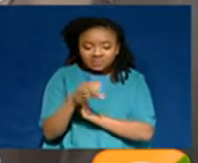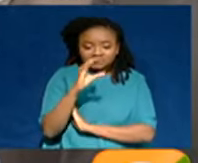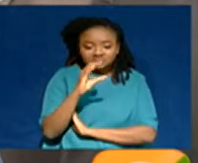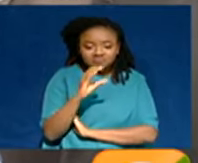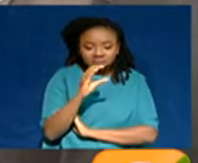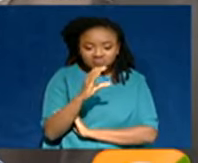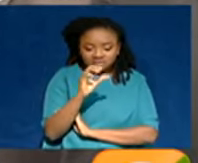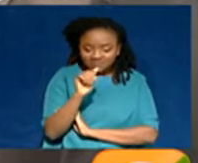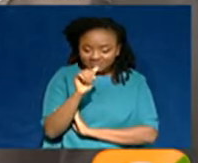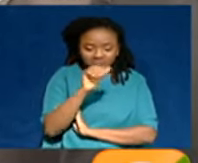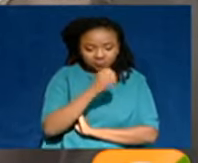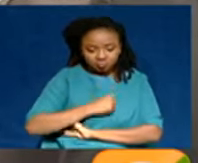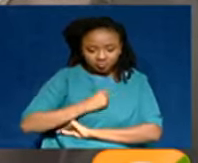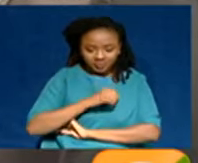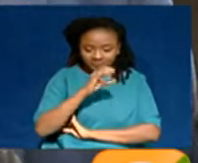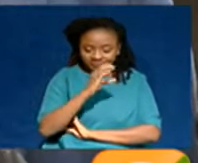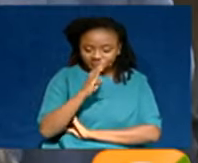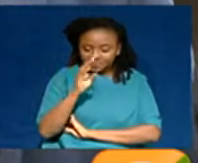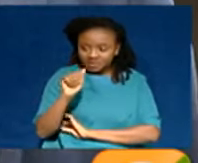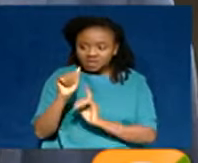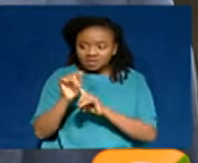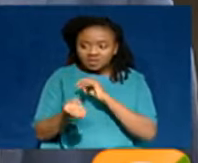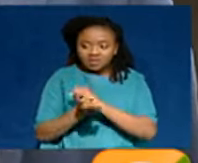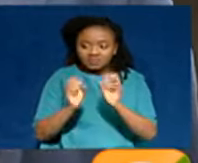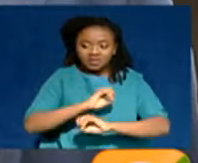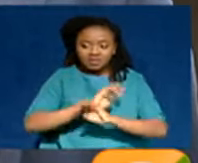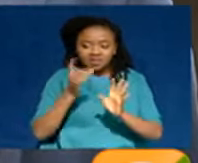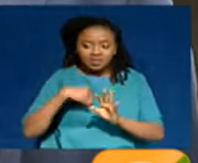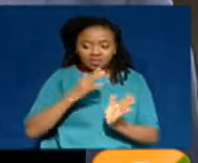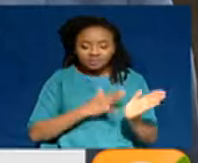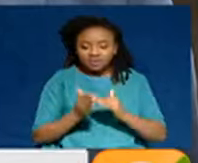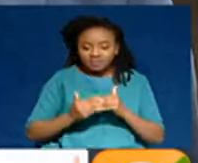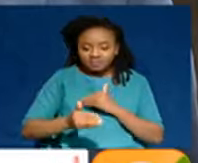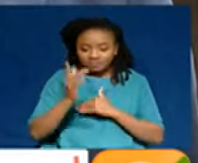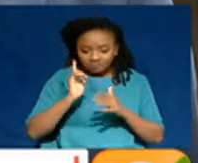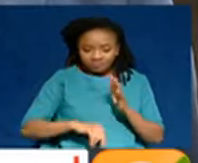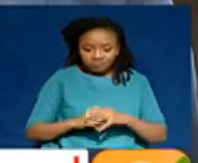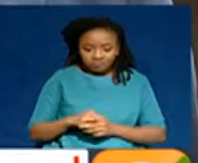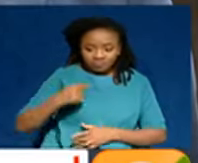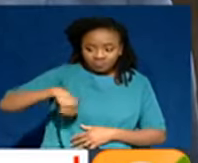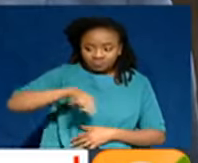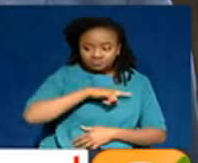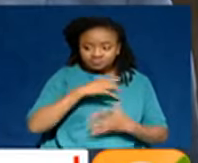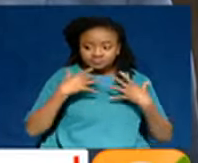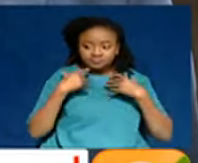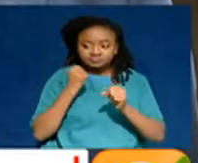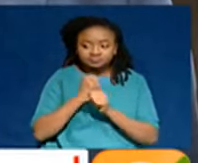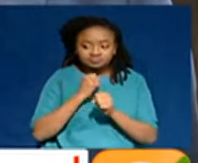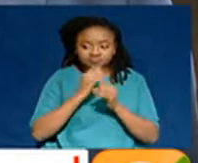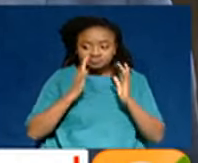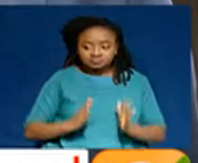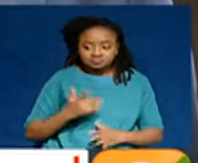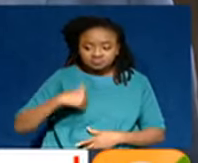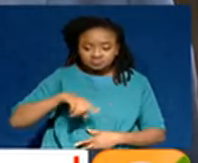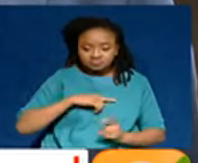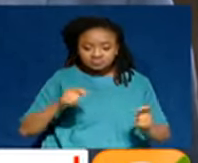was signed. There is no any other way out of it. As health workers, you are well-meaning Kenyans. Our demonstrations